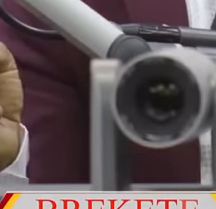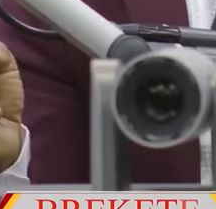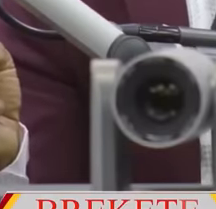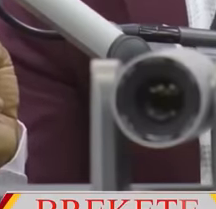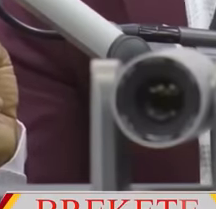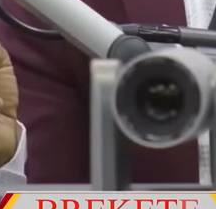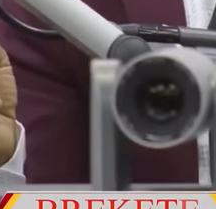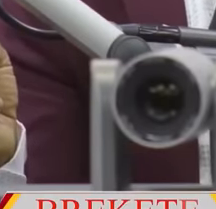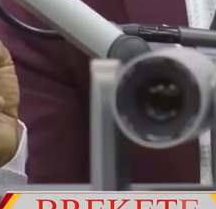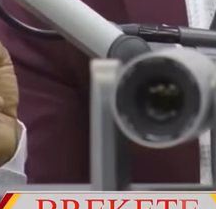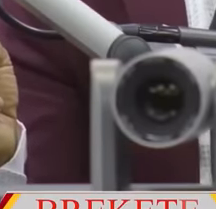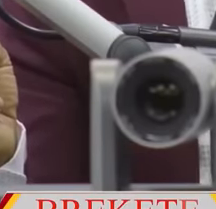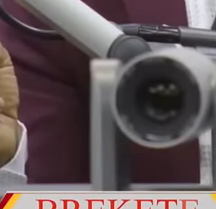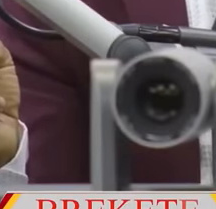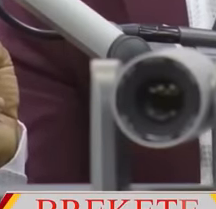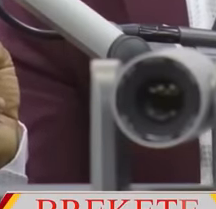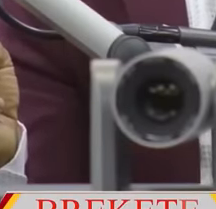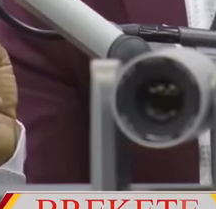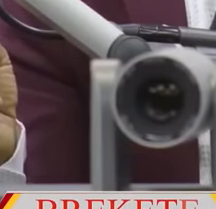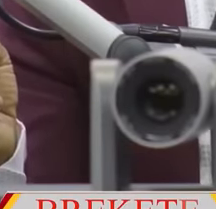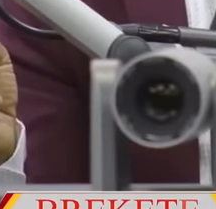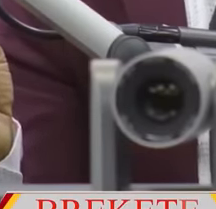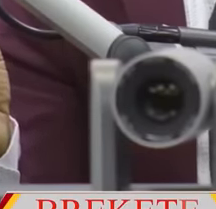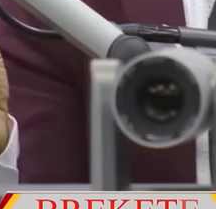For how long?